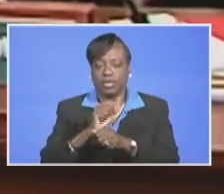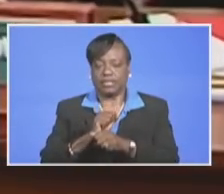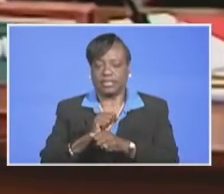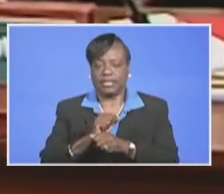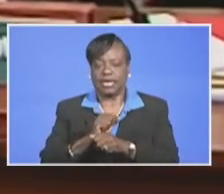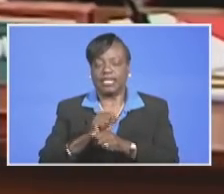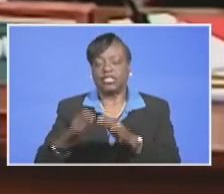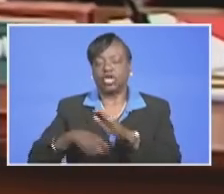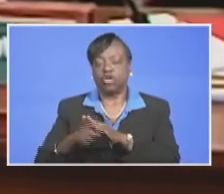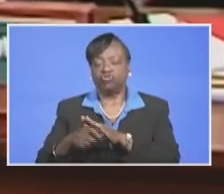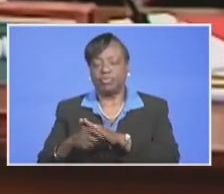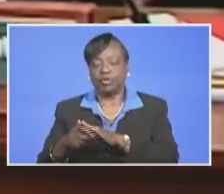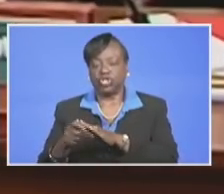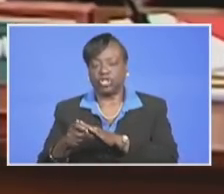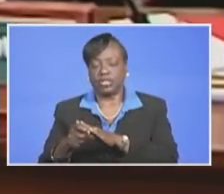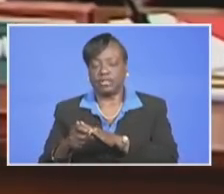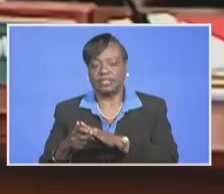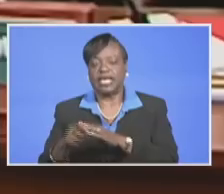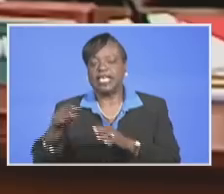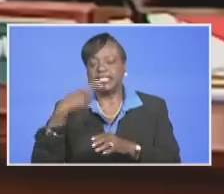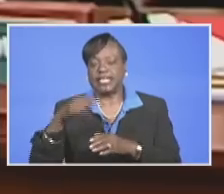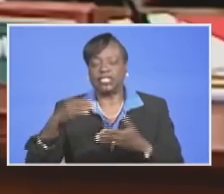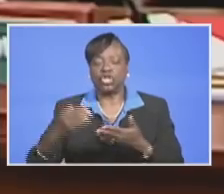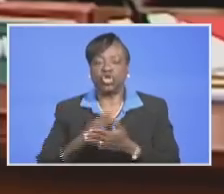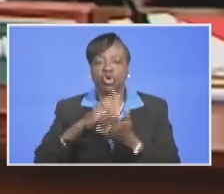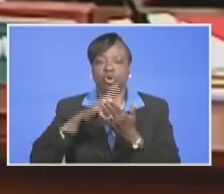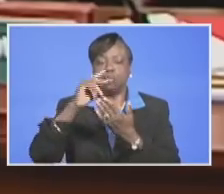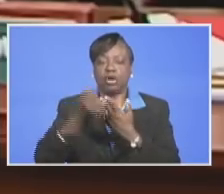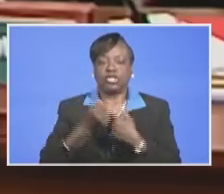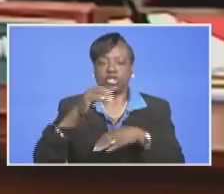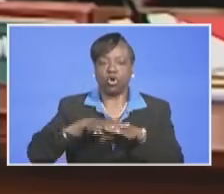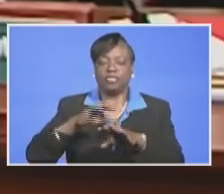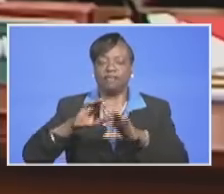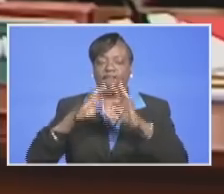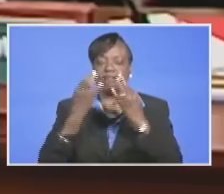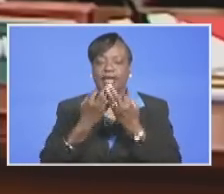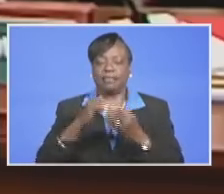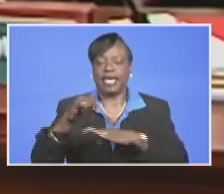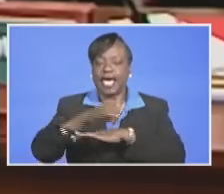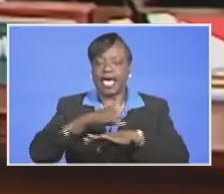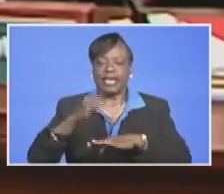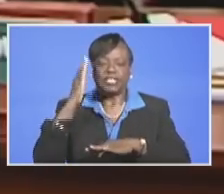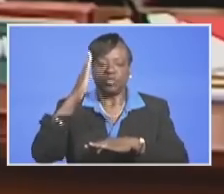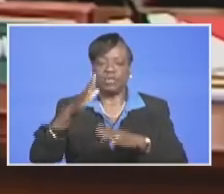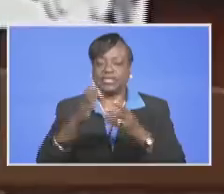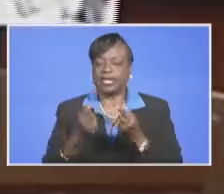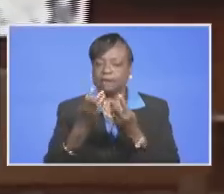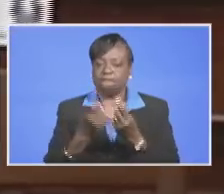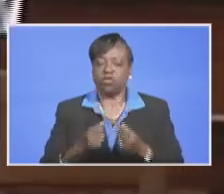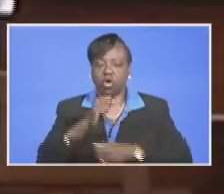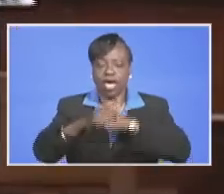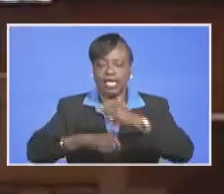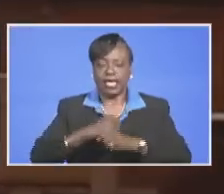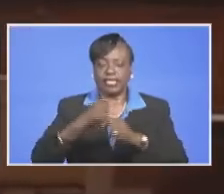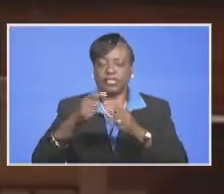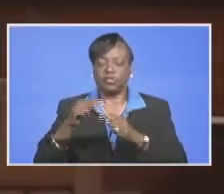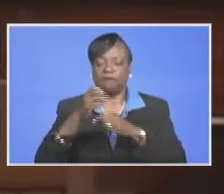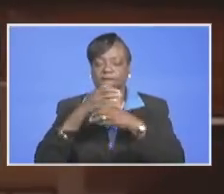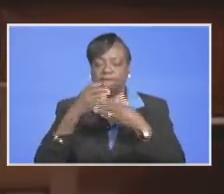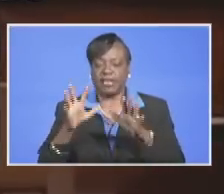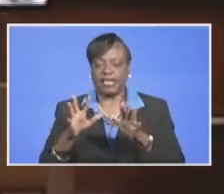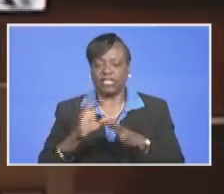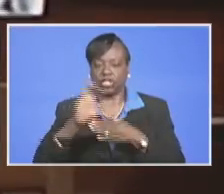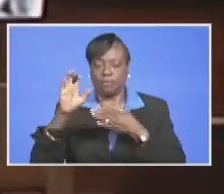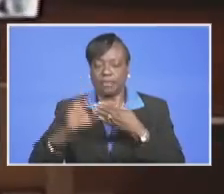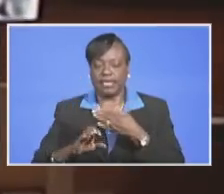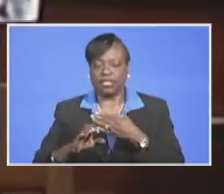2018-2019 budget communication debate, says new projects on the Family Islands will take several years to complete. They include a new government complex in